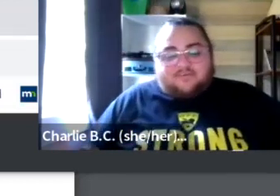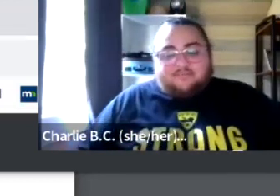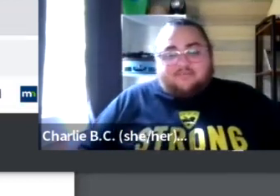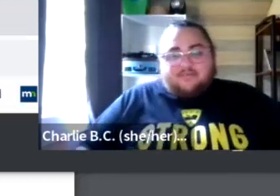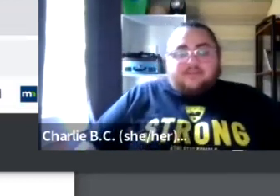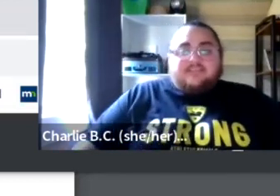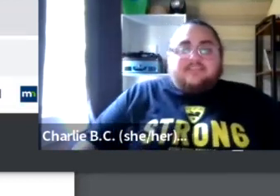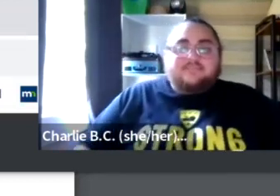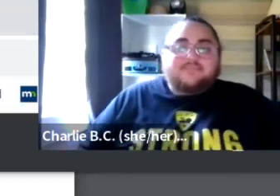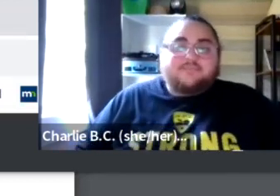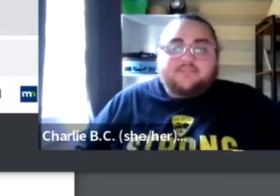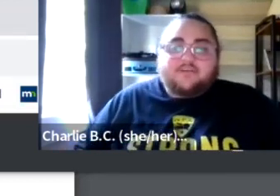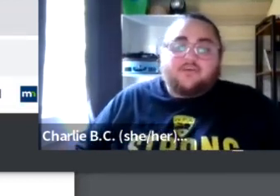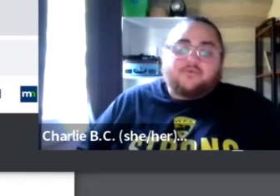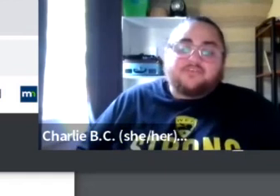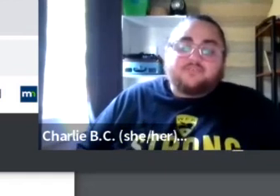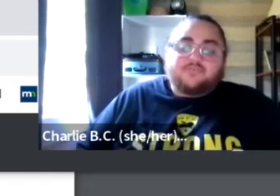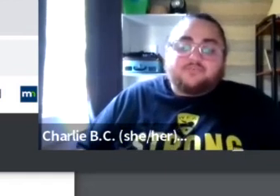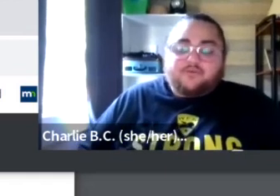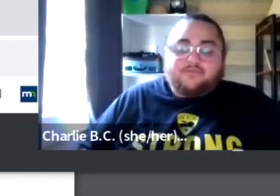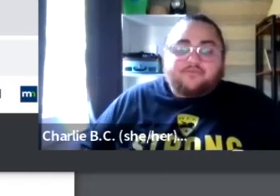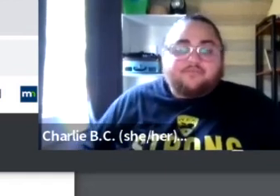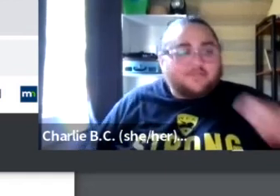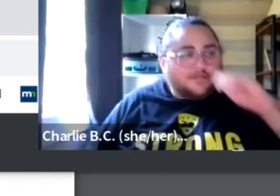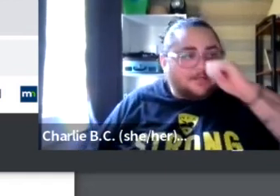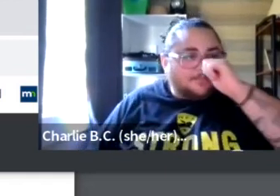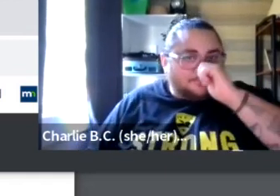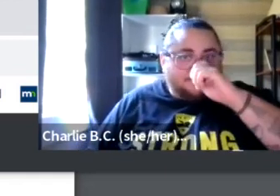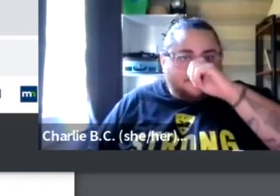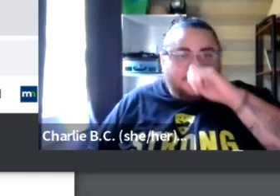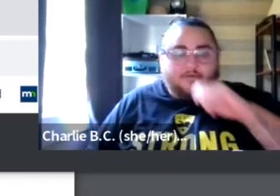systems in place aren't always super supportive of